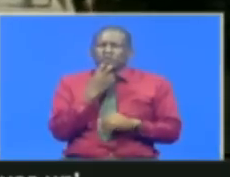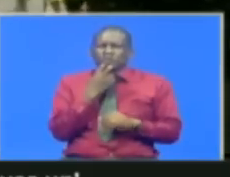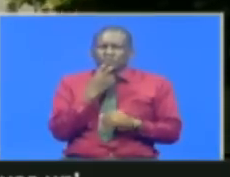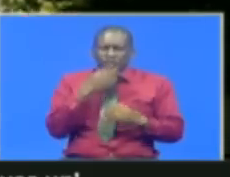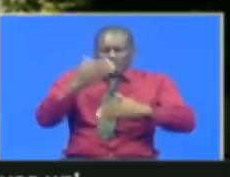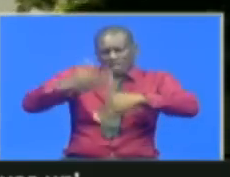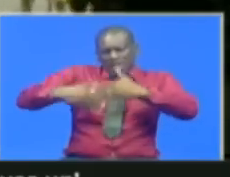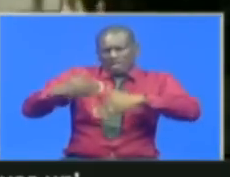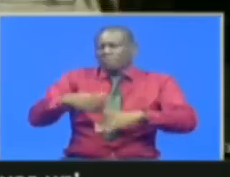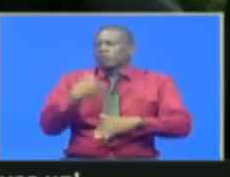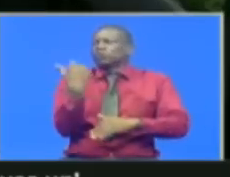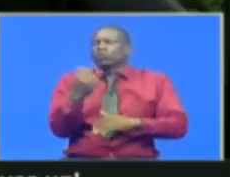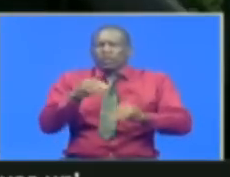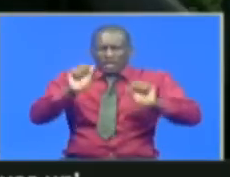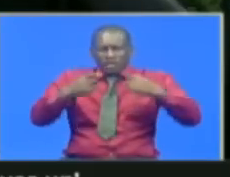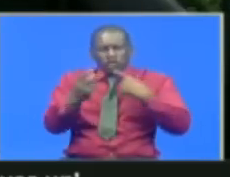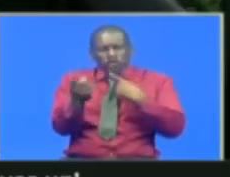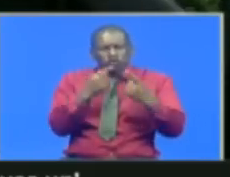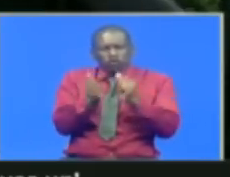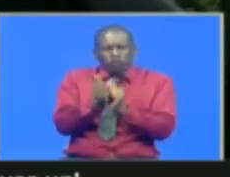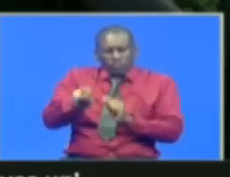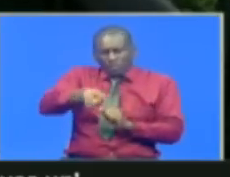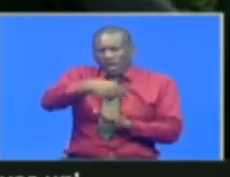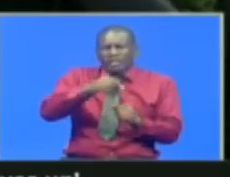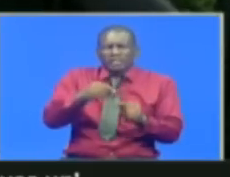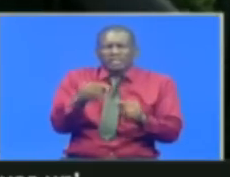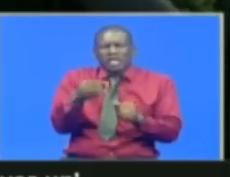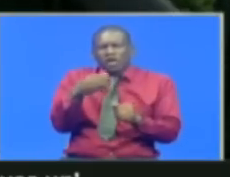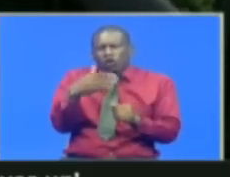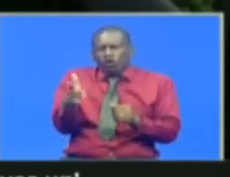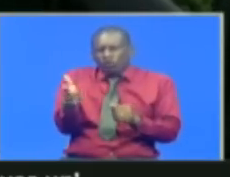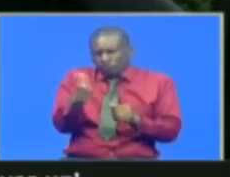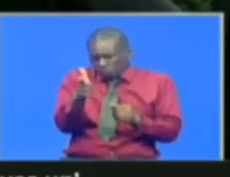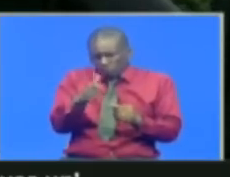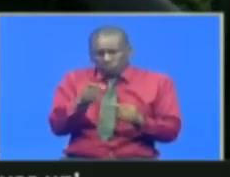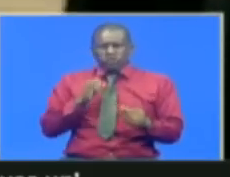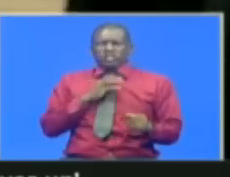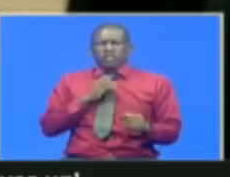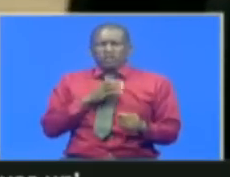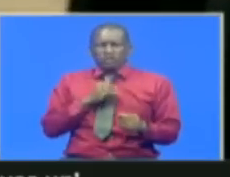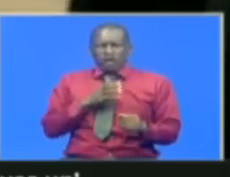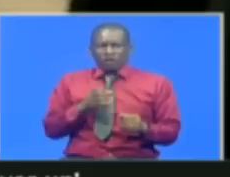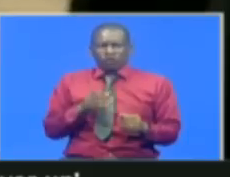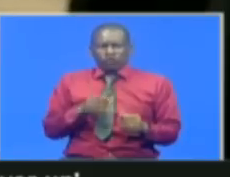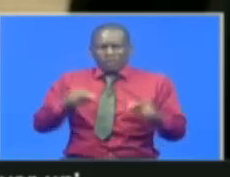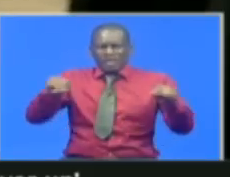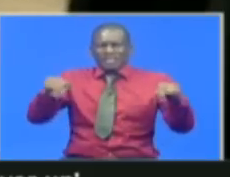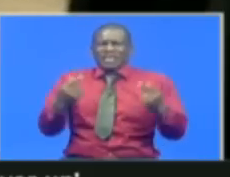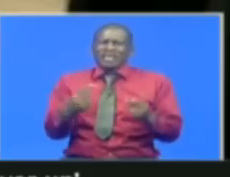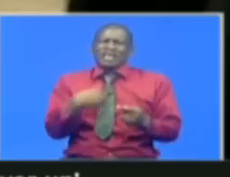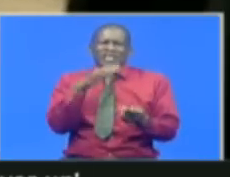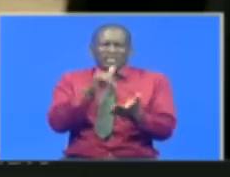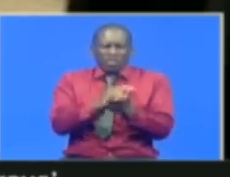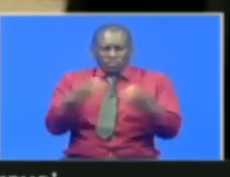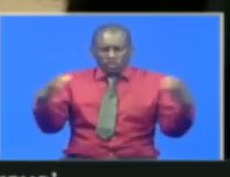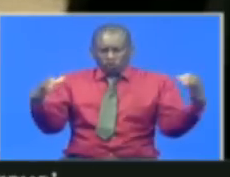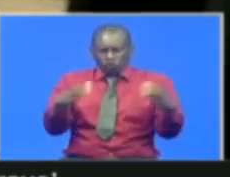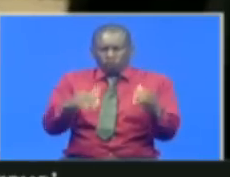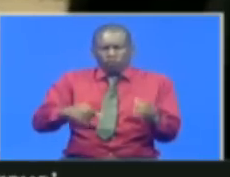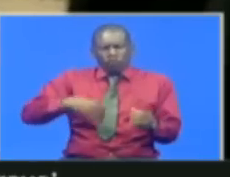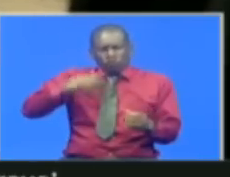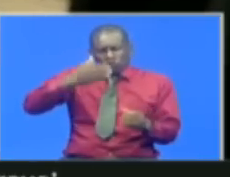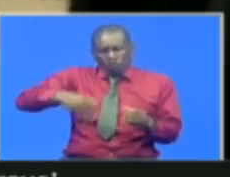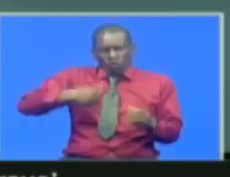Neighbors who only agreed to speak to us off the record for fear of reprisals said the group frequents